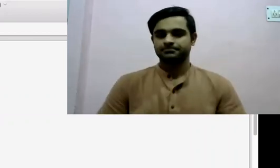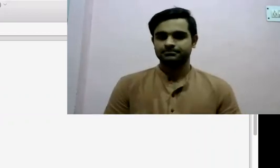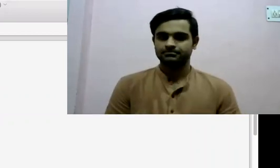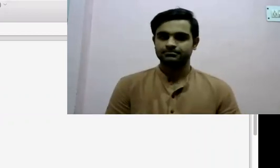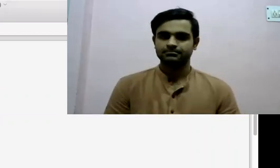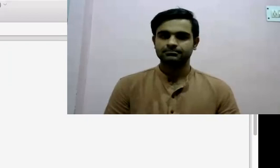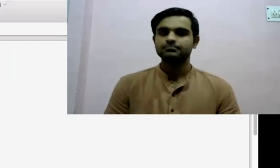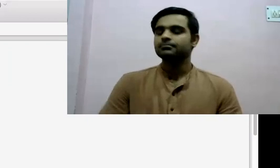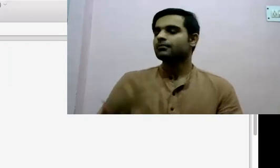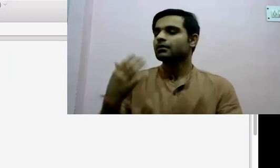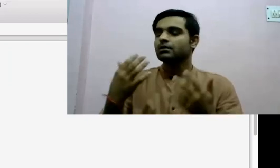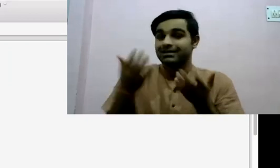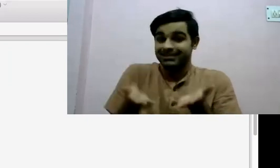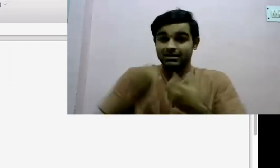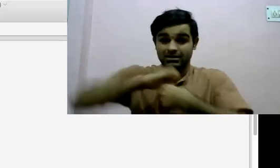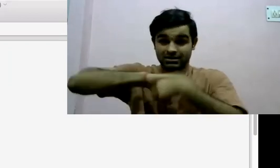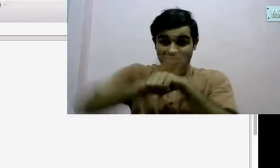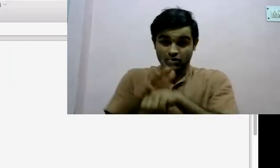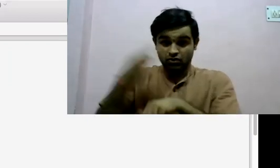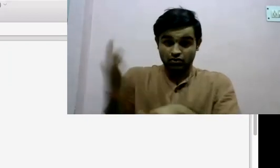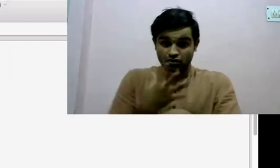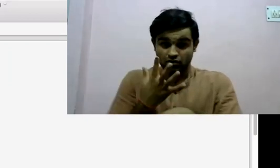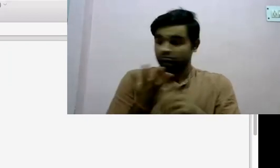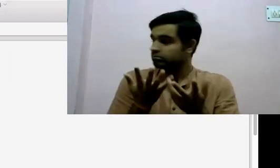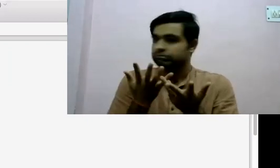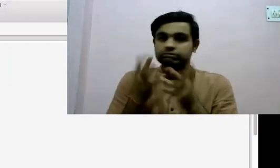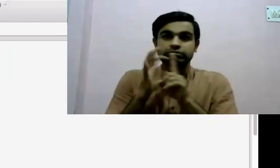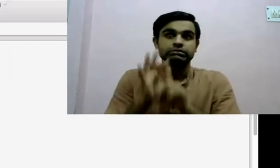The new coronavirus is a respiratory virus,